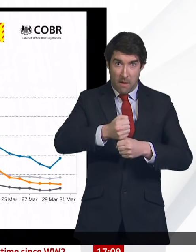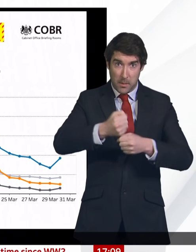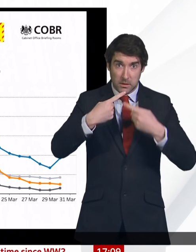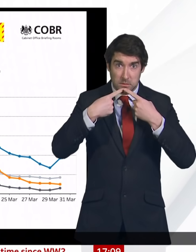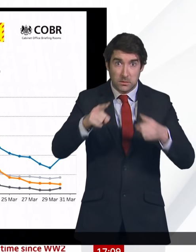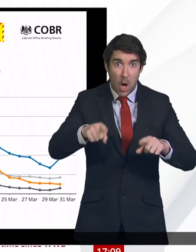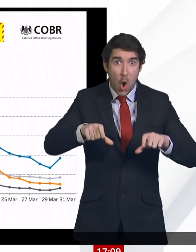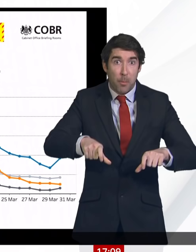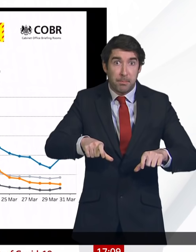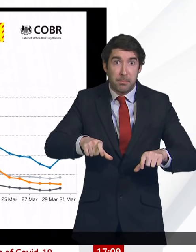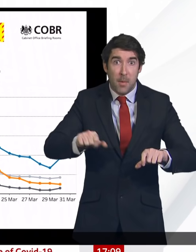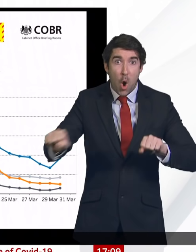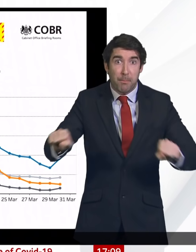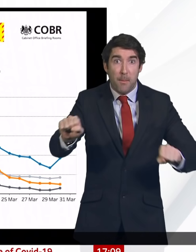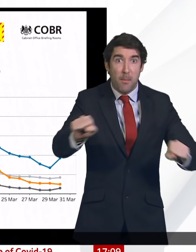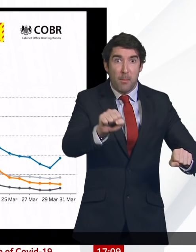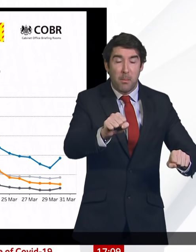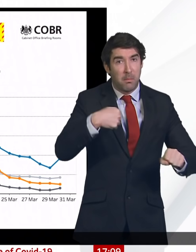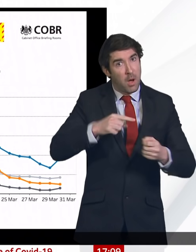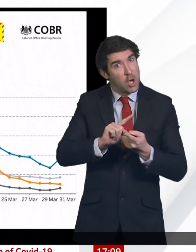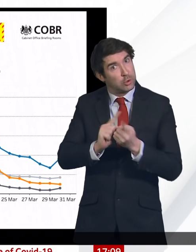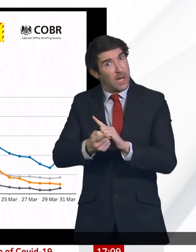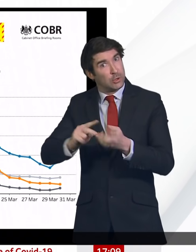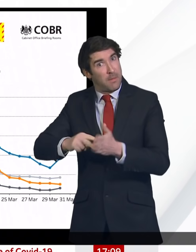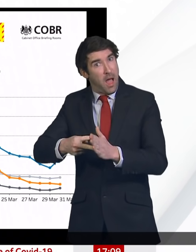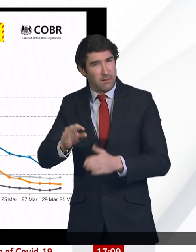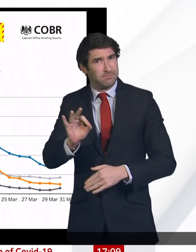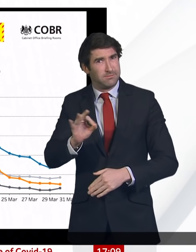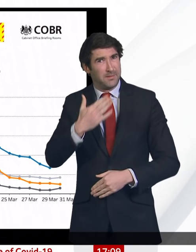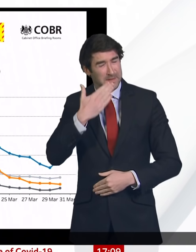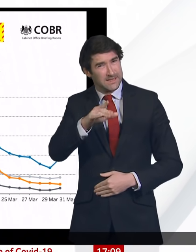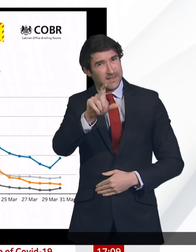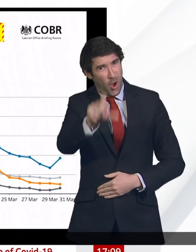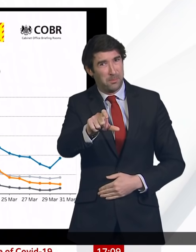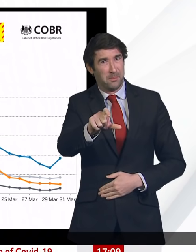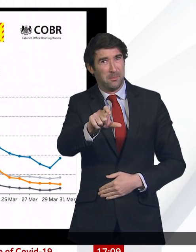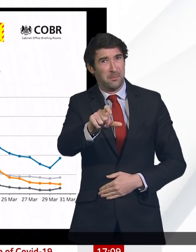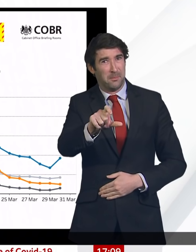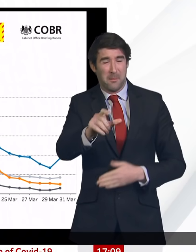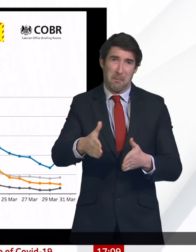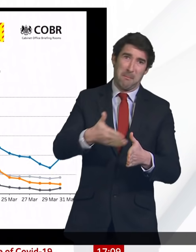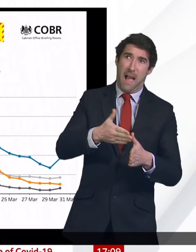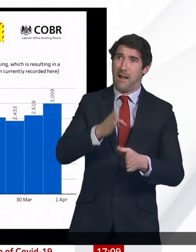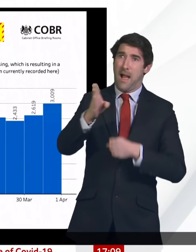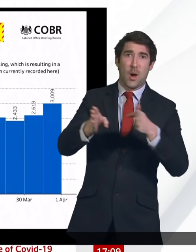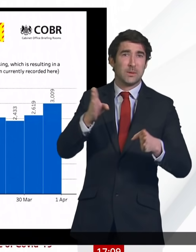to save lives and protect the NHS. So please stay at home. Could I have slide two,